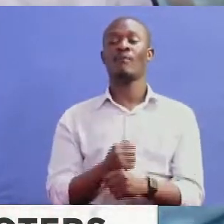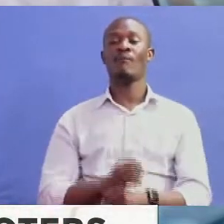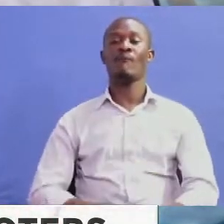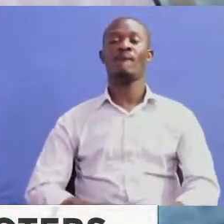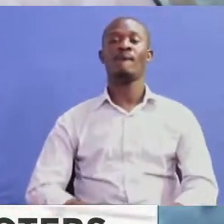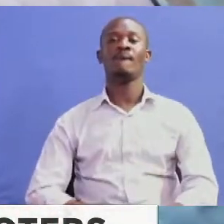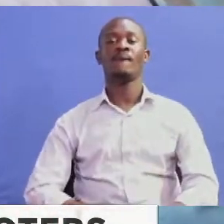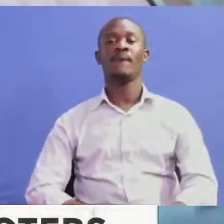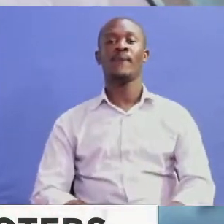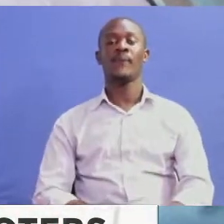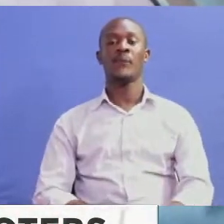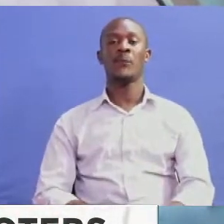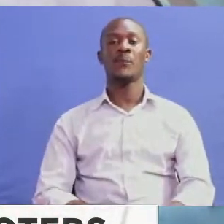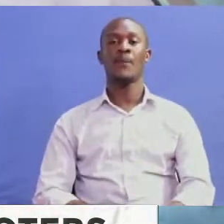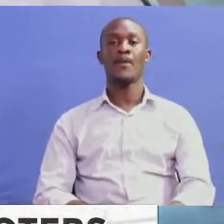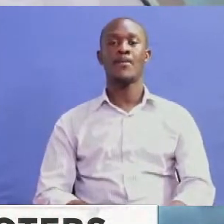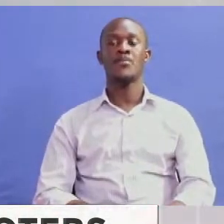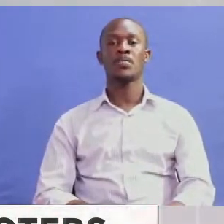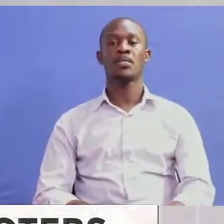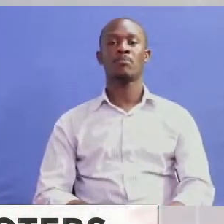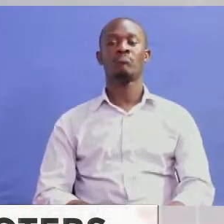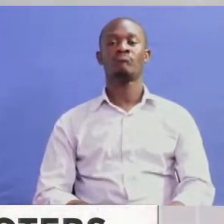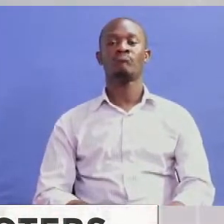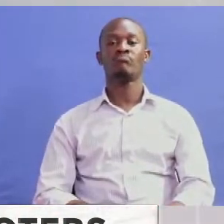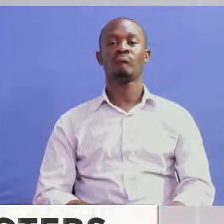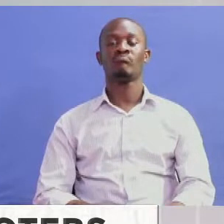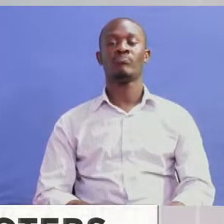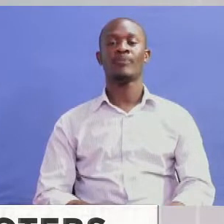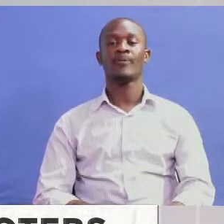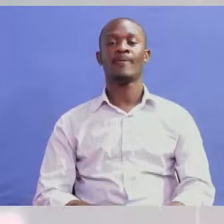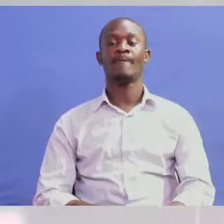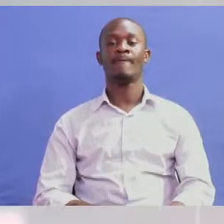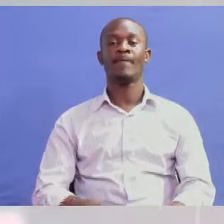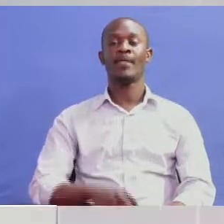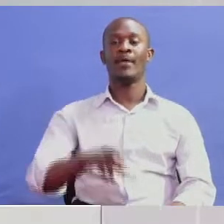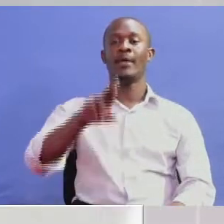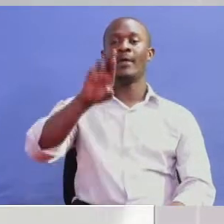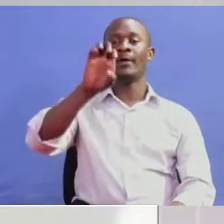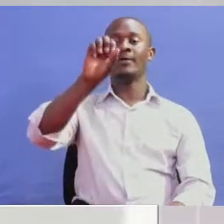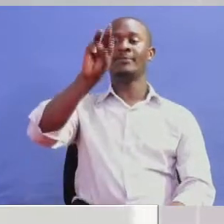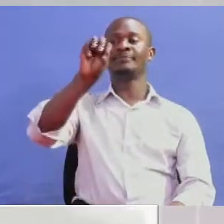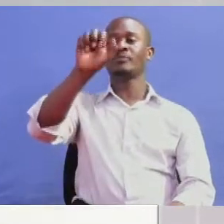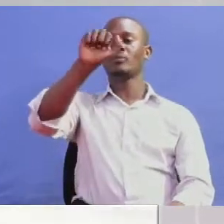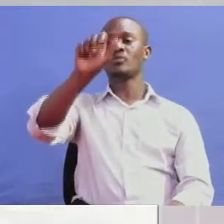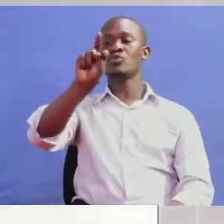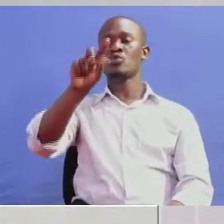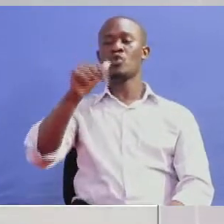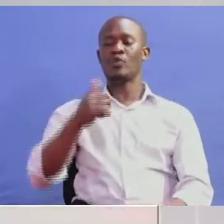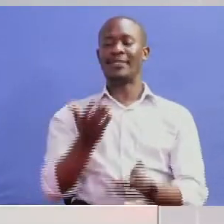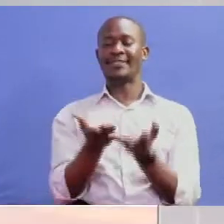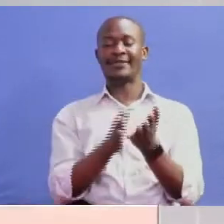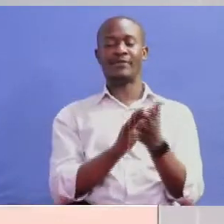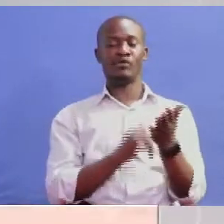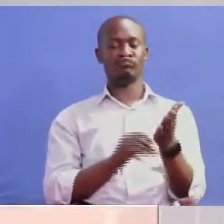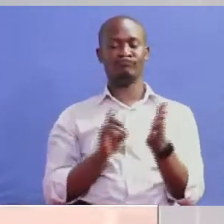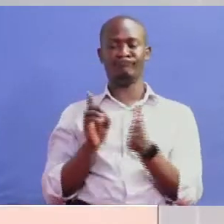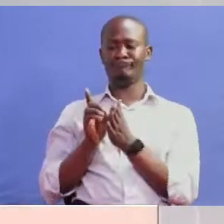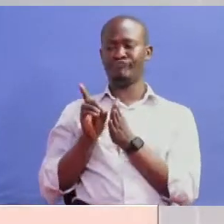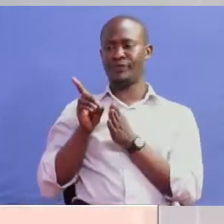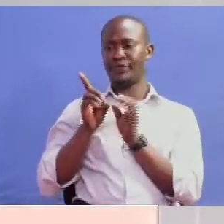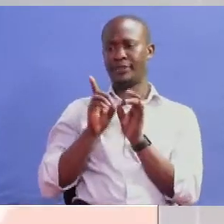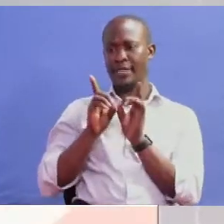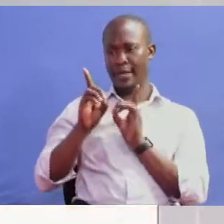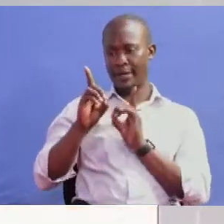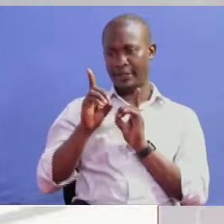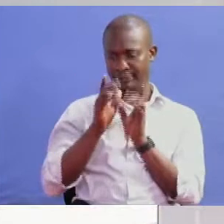Sylvia, KUTV. Now, Renson Mulele Ingonga will now serve as the Director of Public